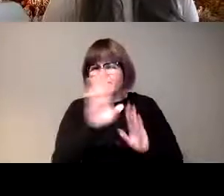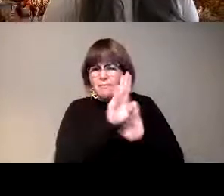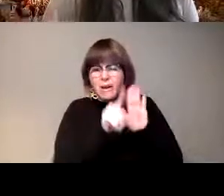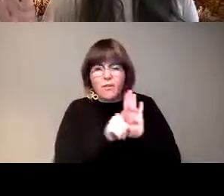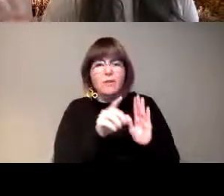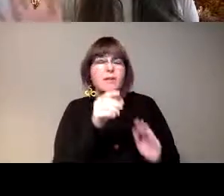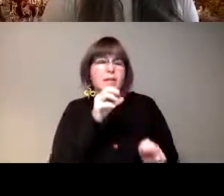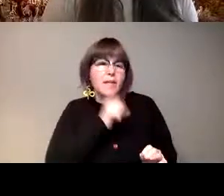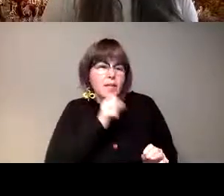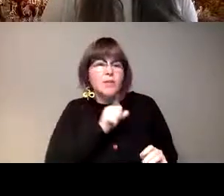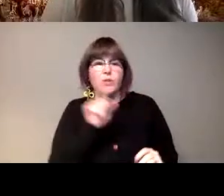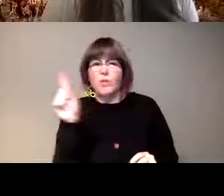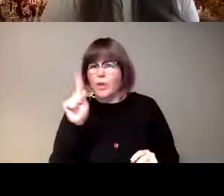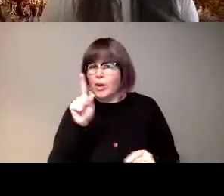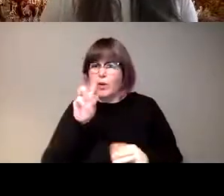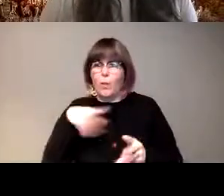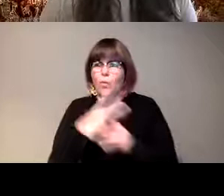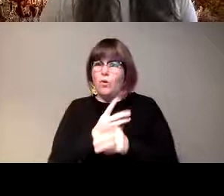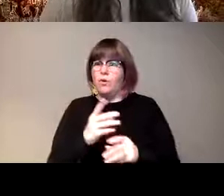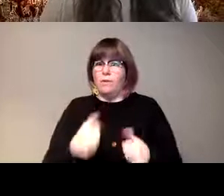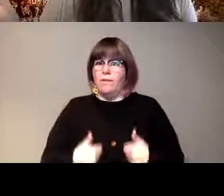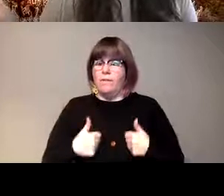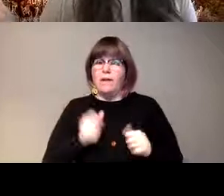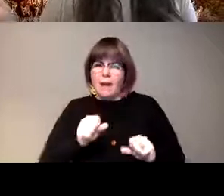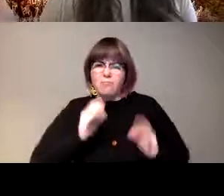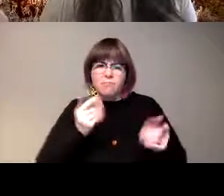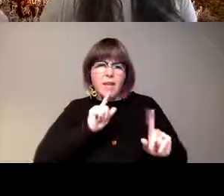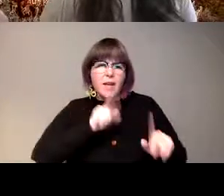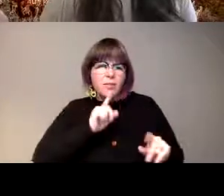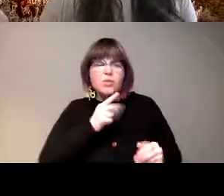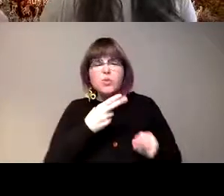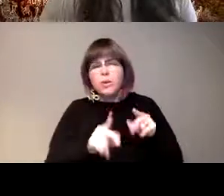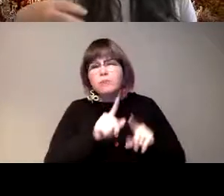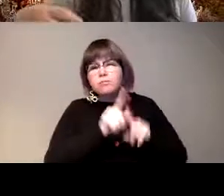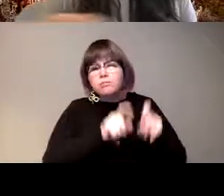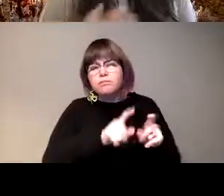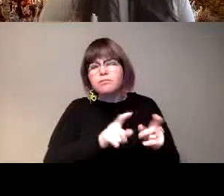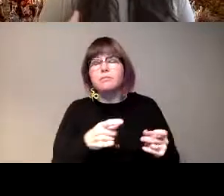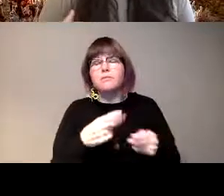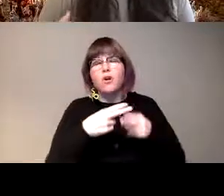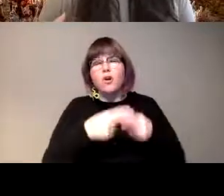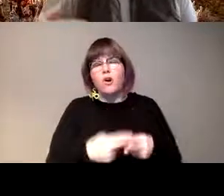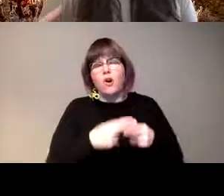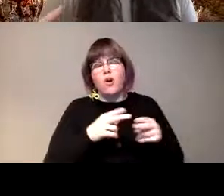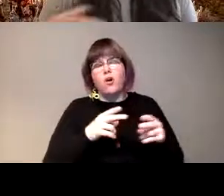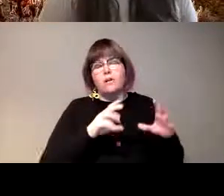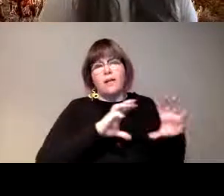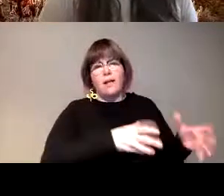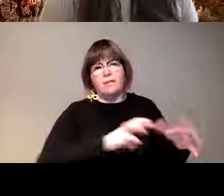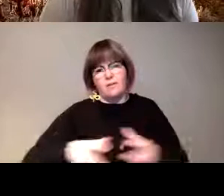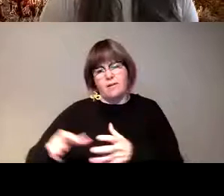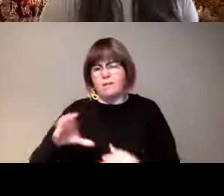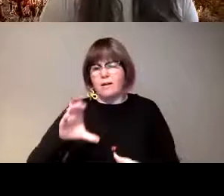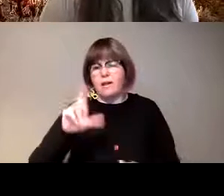or age or location in the world, can answer these series of short questions and do what we call classify on